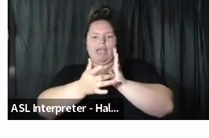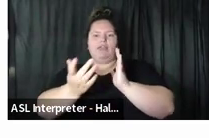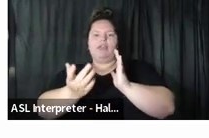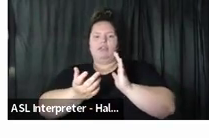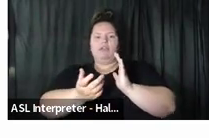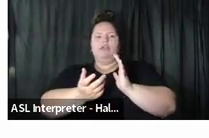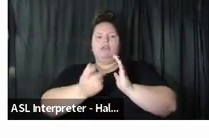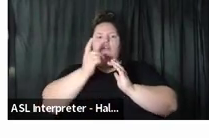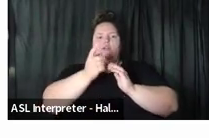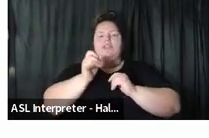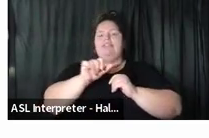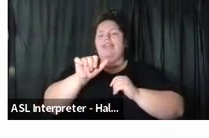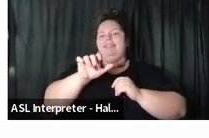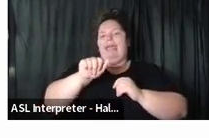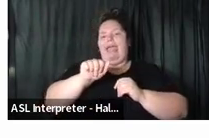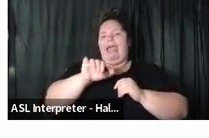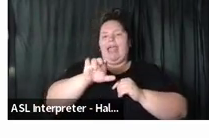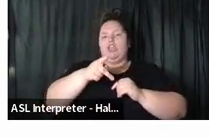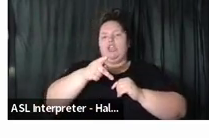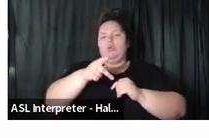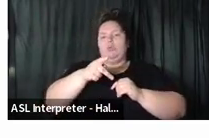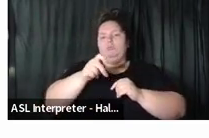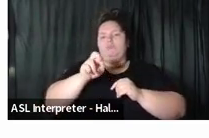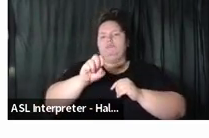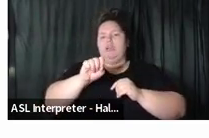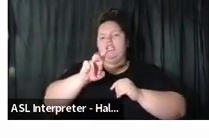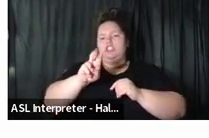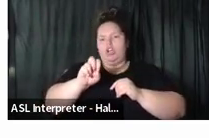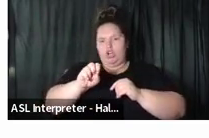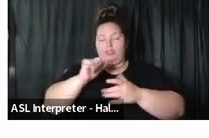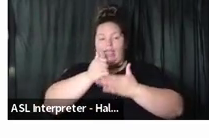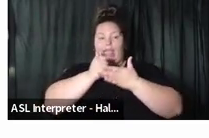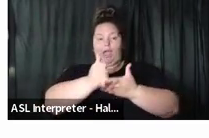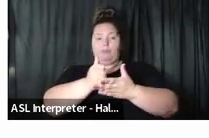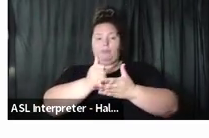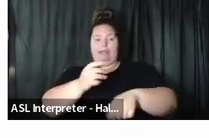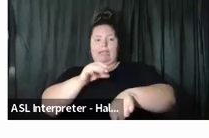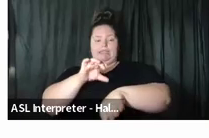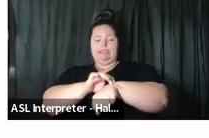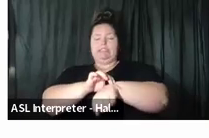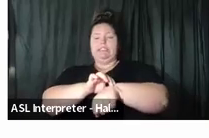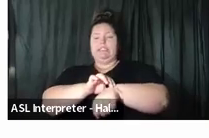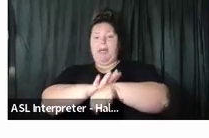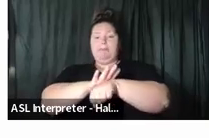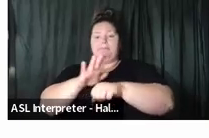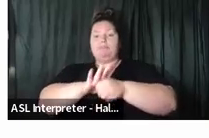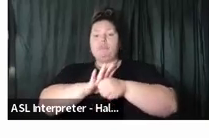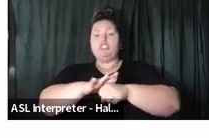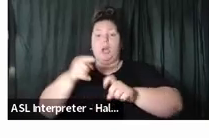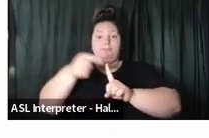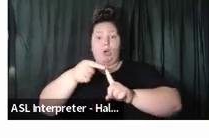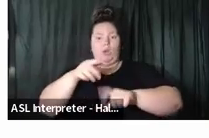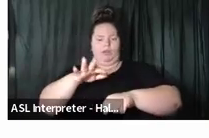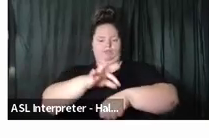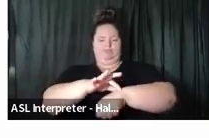like the acupressure bands that help by hitting an acupressure point on your wrist that help with motion sickness. And